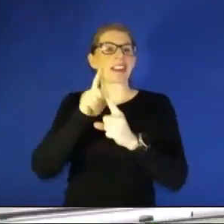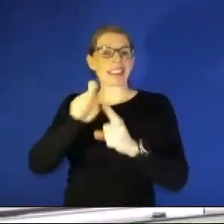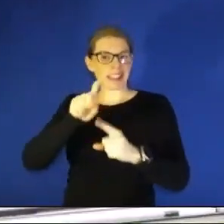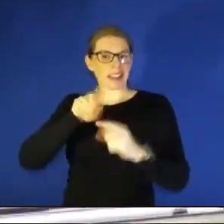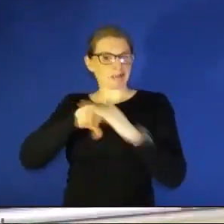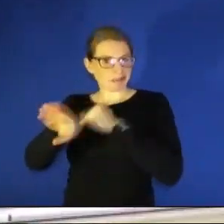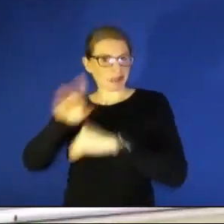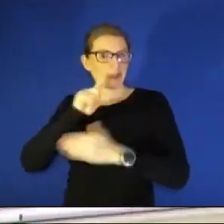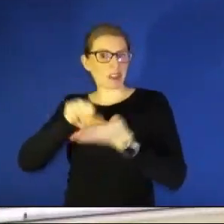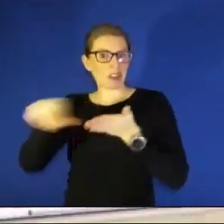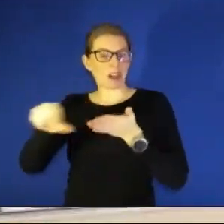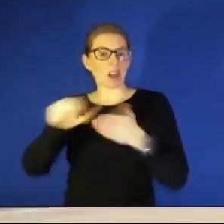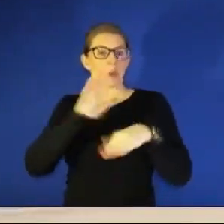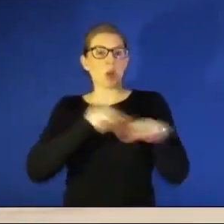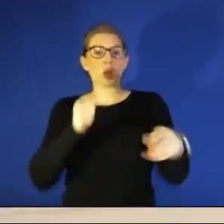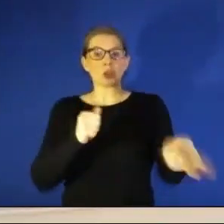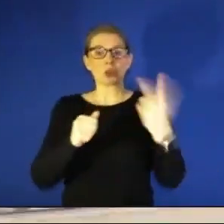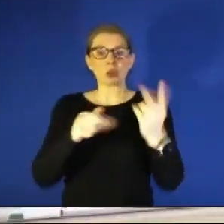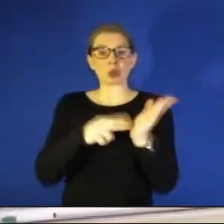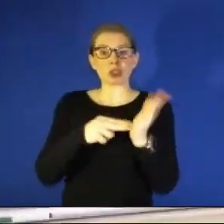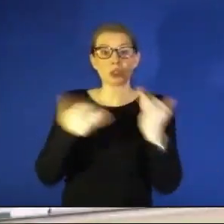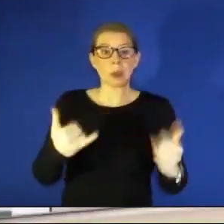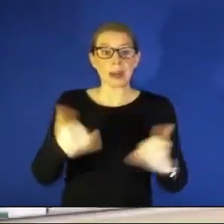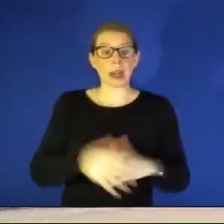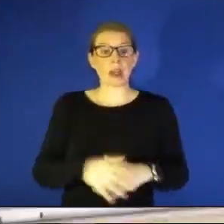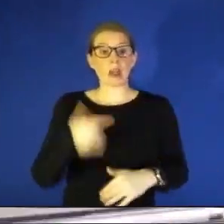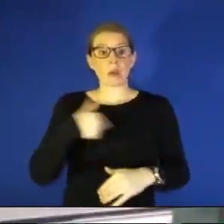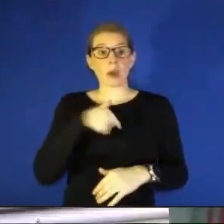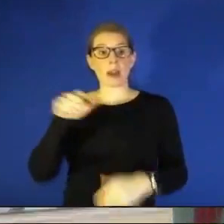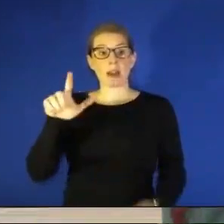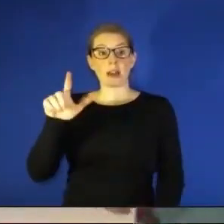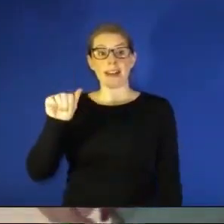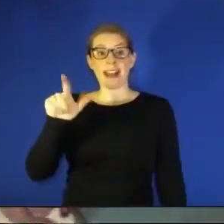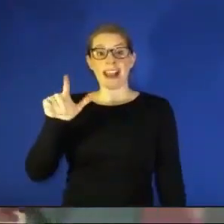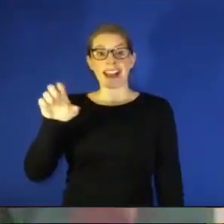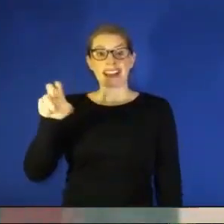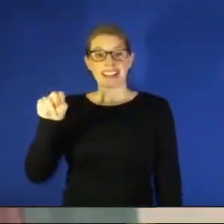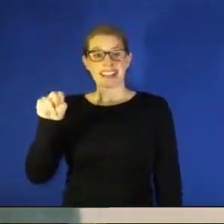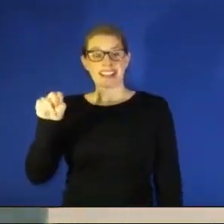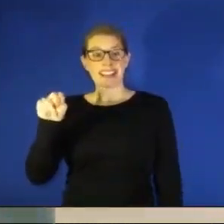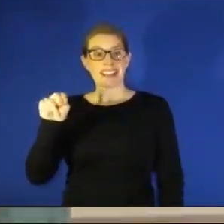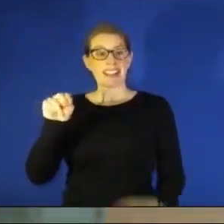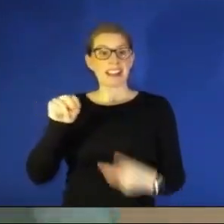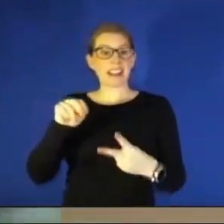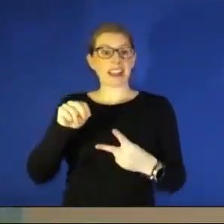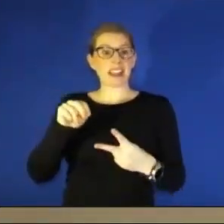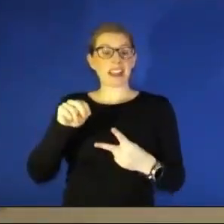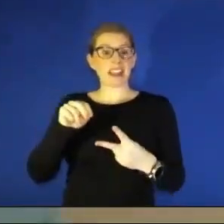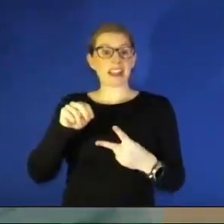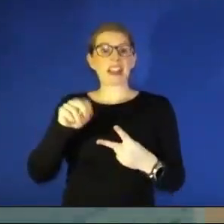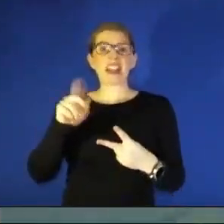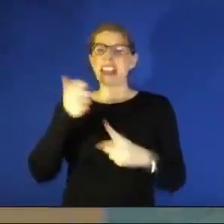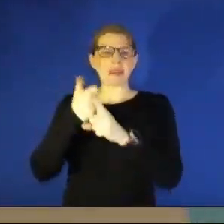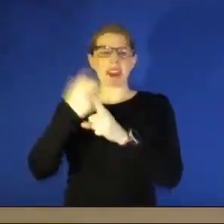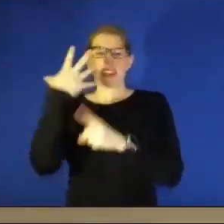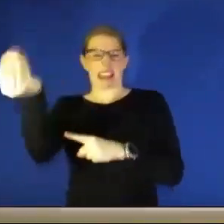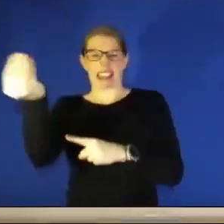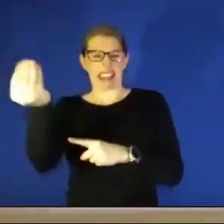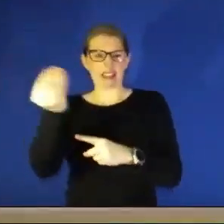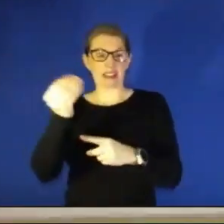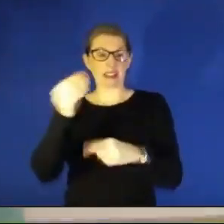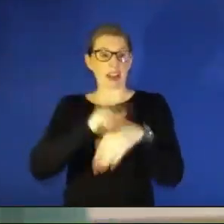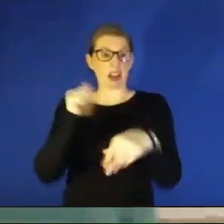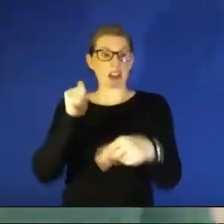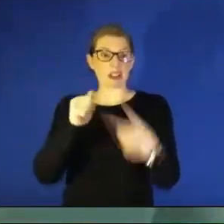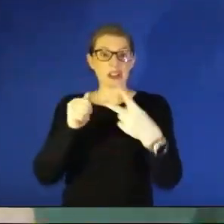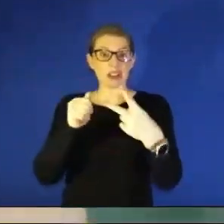call in 2 of your nurses right now. We have Ellen Chrissy and Katie Poninsky. He's He's going to scram. He's got to go to surgery. We're being careful at the